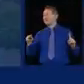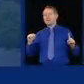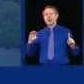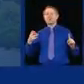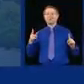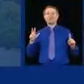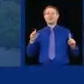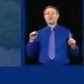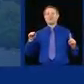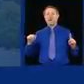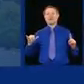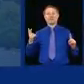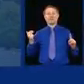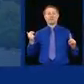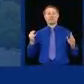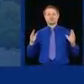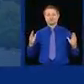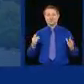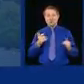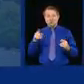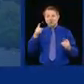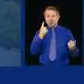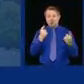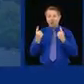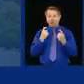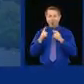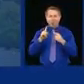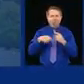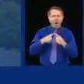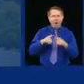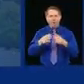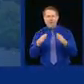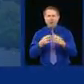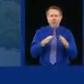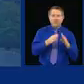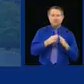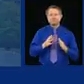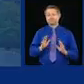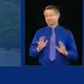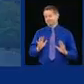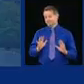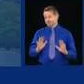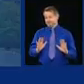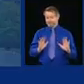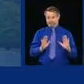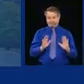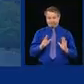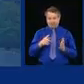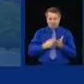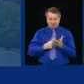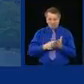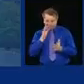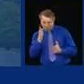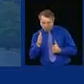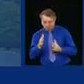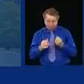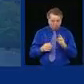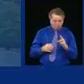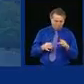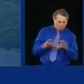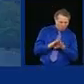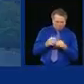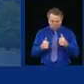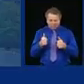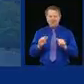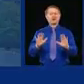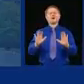The question then becomes reopening. It's not a question of reopening or not. Everybody wants to reopen. We have to get